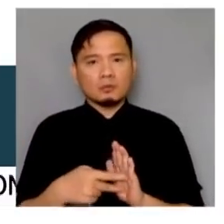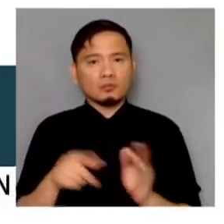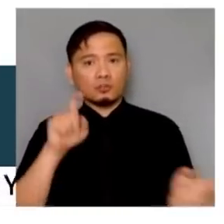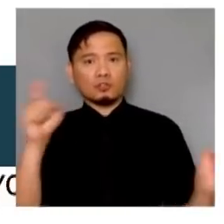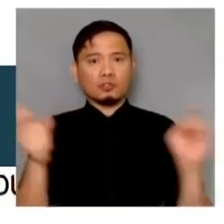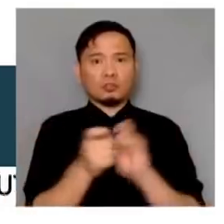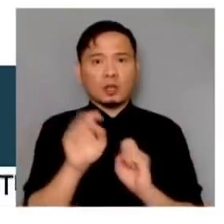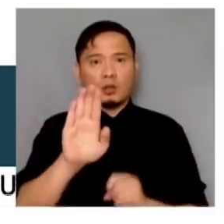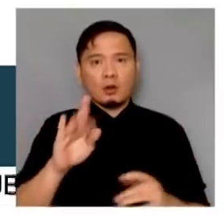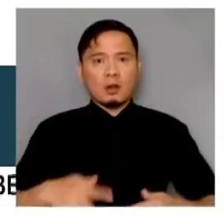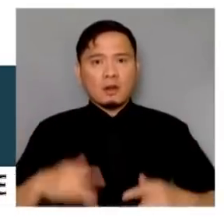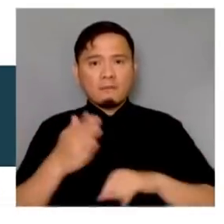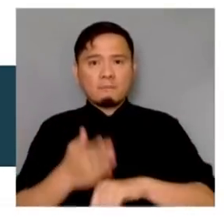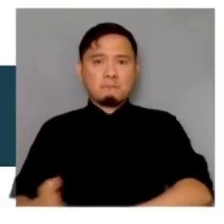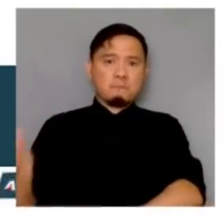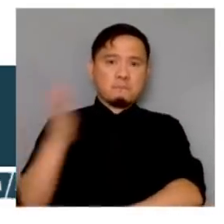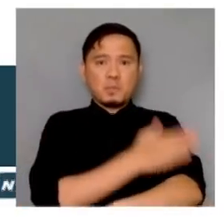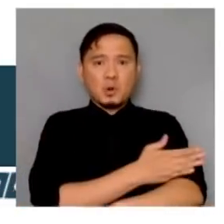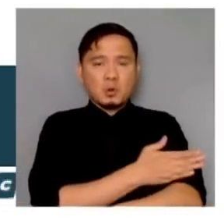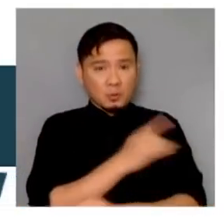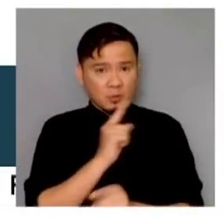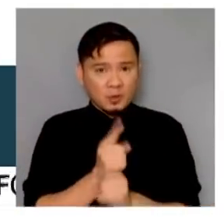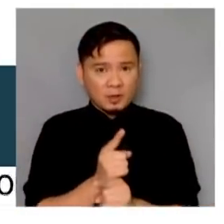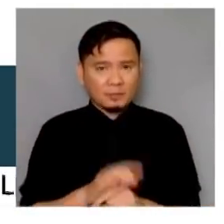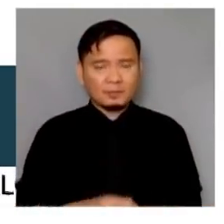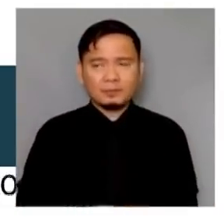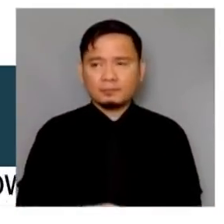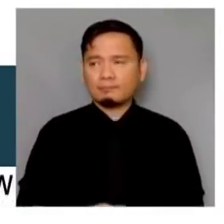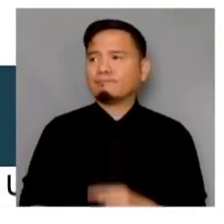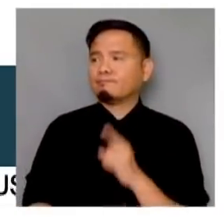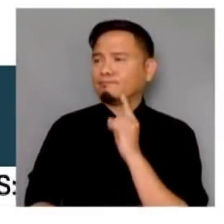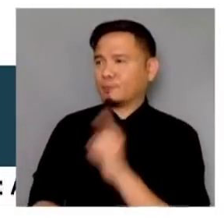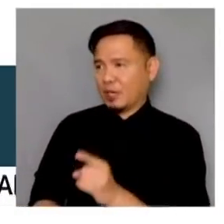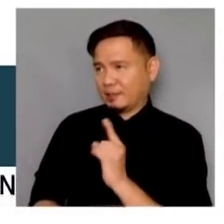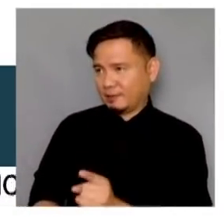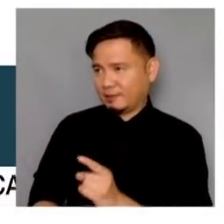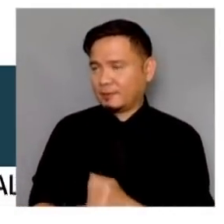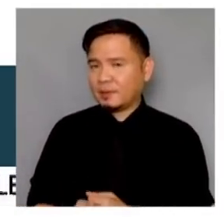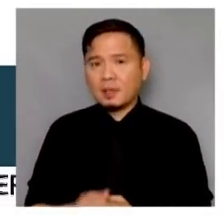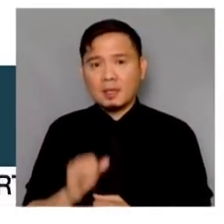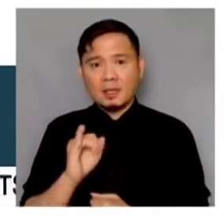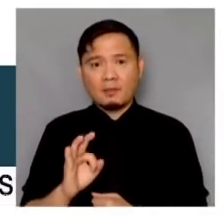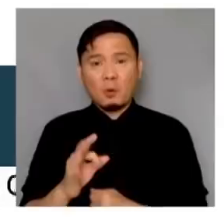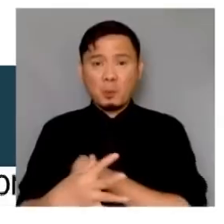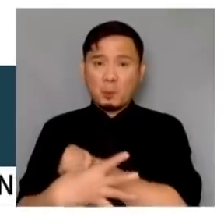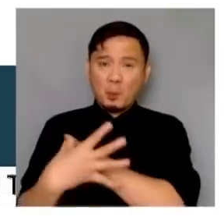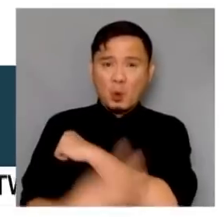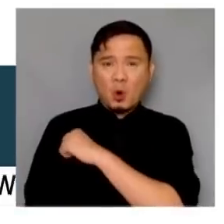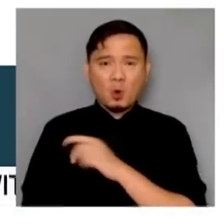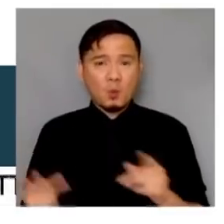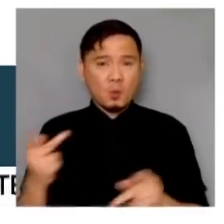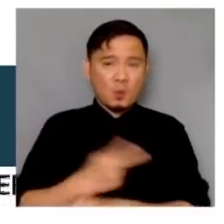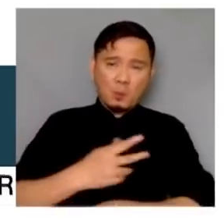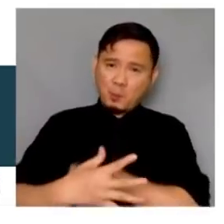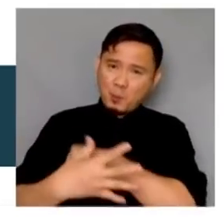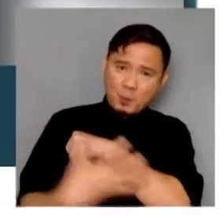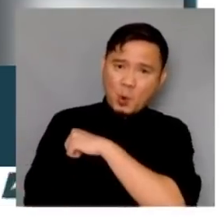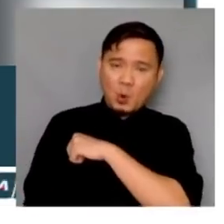a lot of people. That's correct. And then, pag sinabi nga namin the poorest of the poor, marami tayong mga